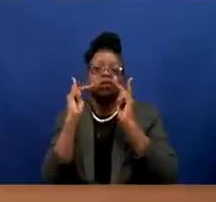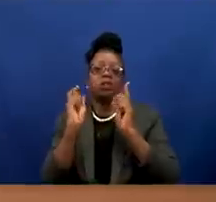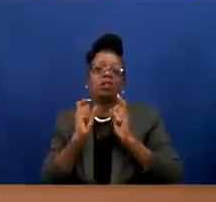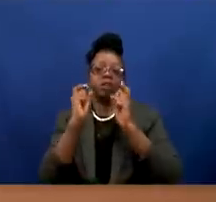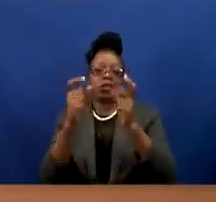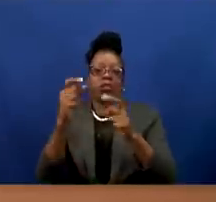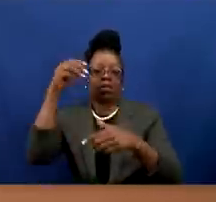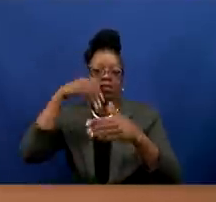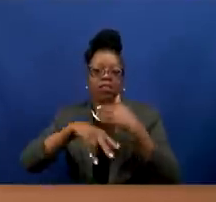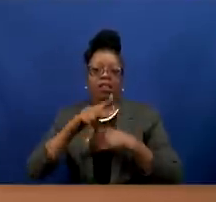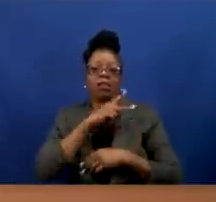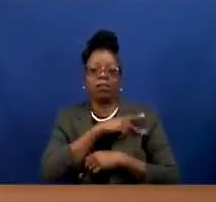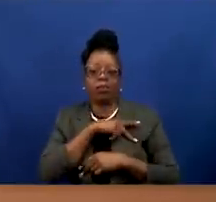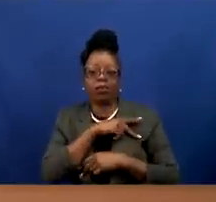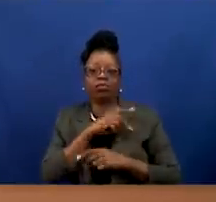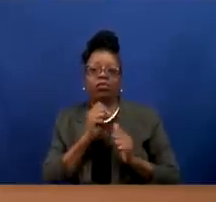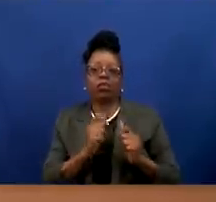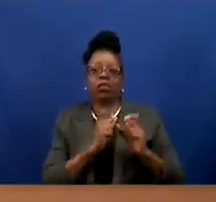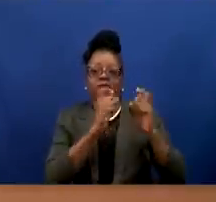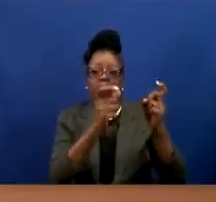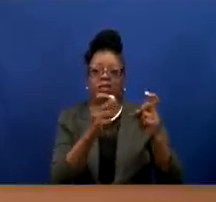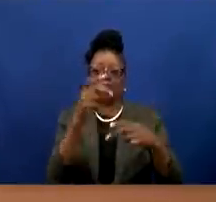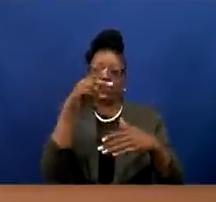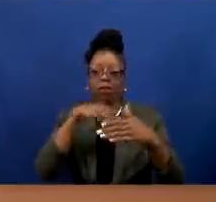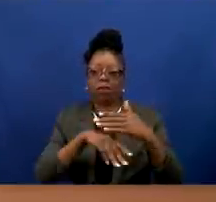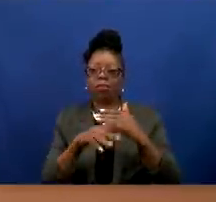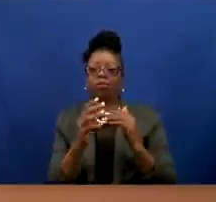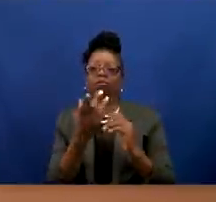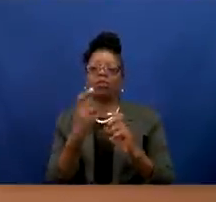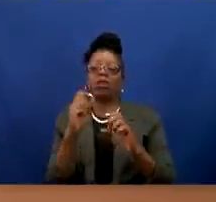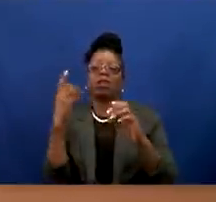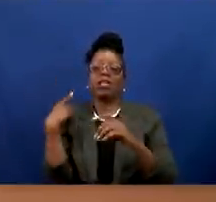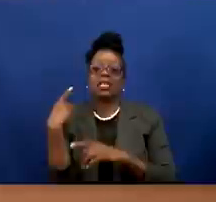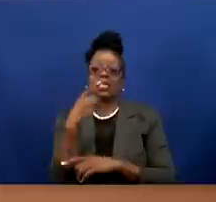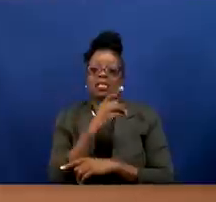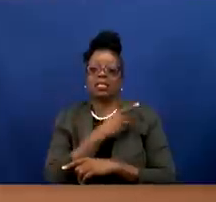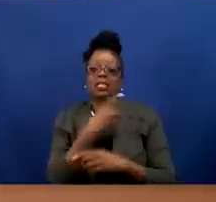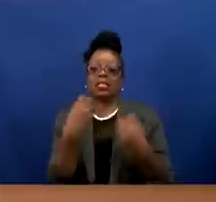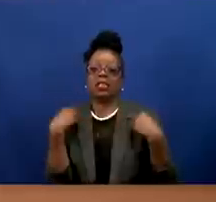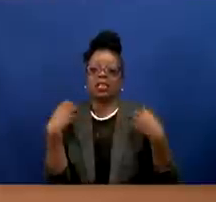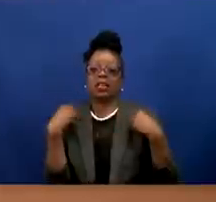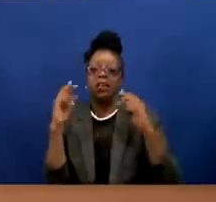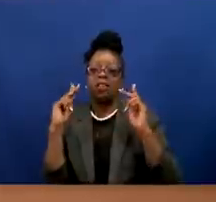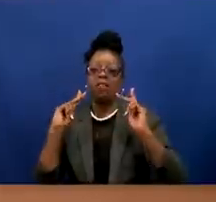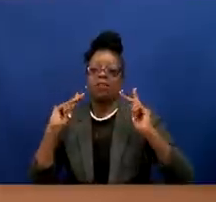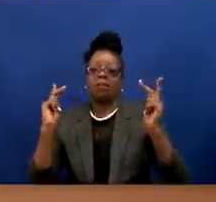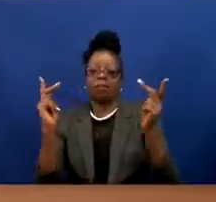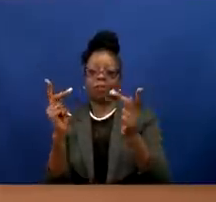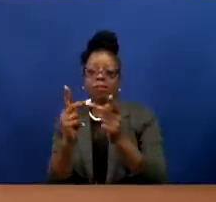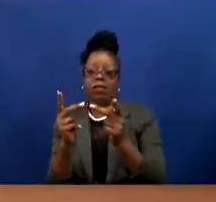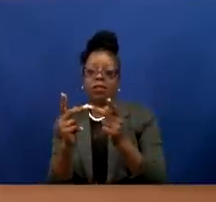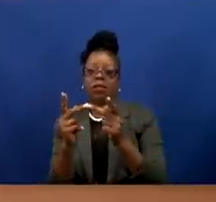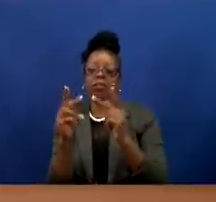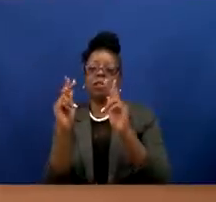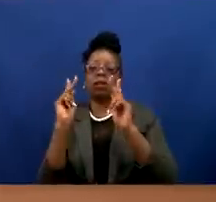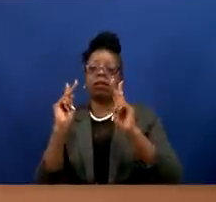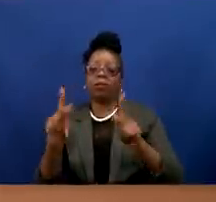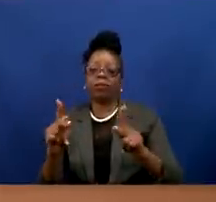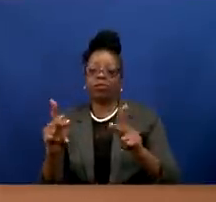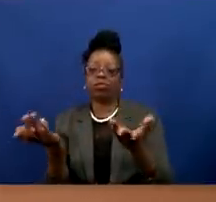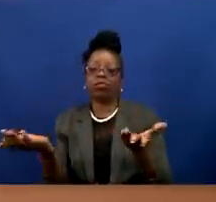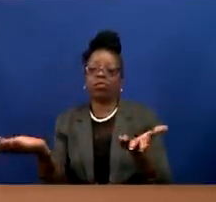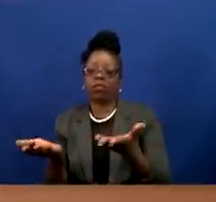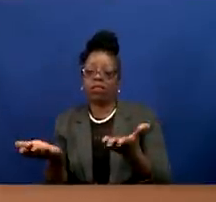will have our chairman of deacons or his designee in the atrium immediately following worship so that you might give in the